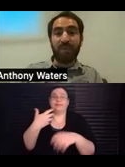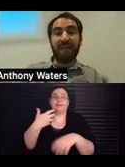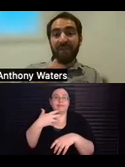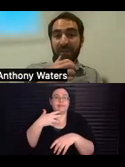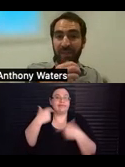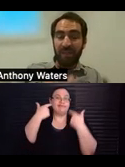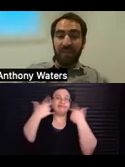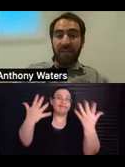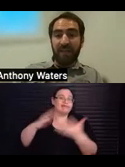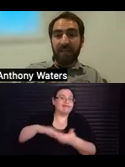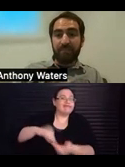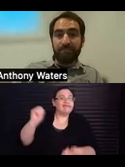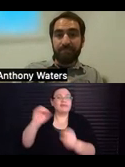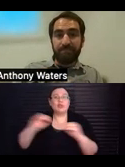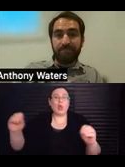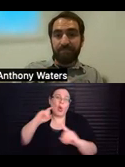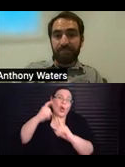sexual behavior.